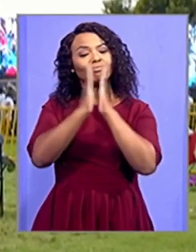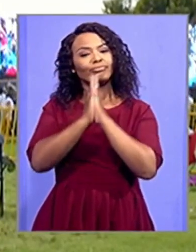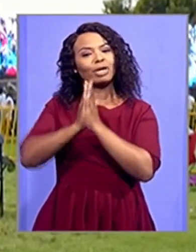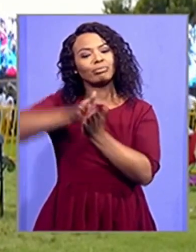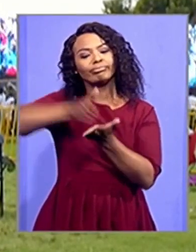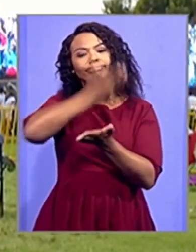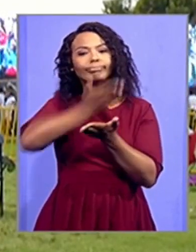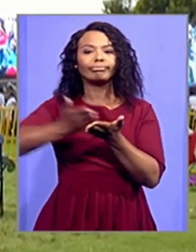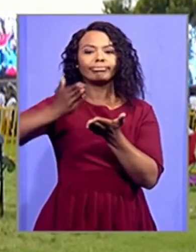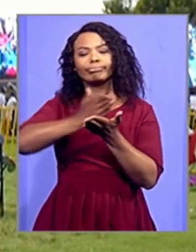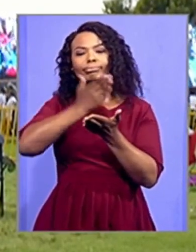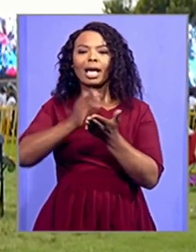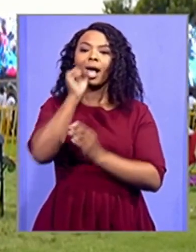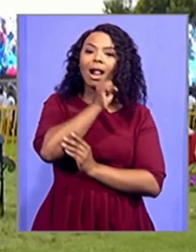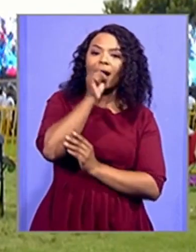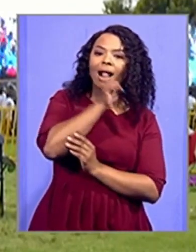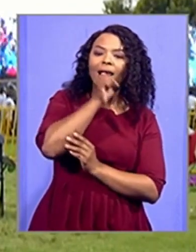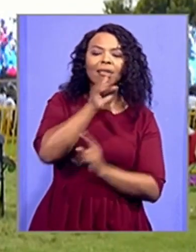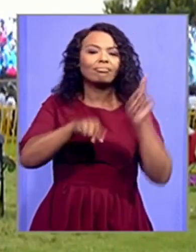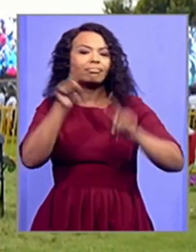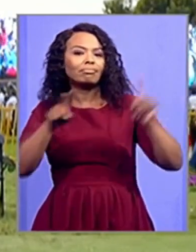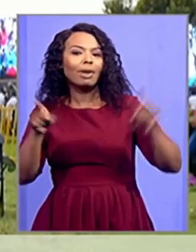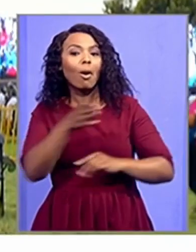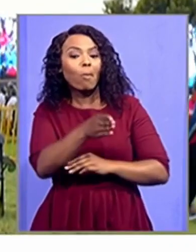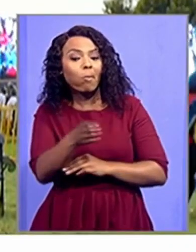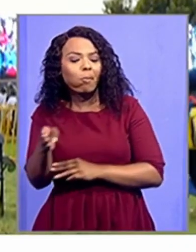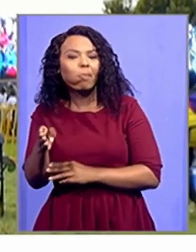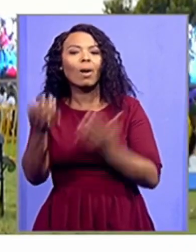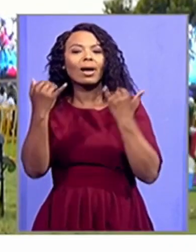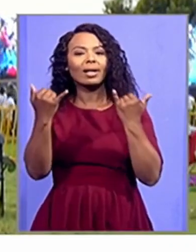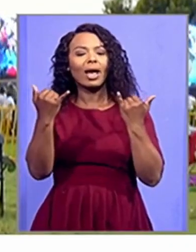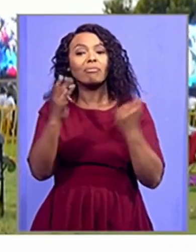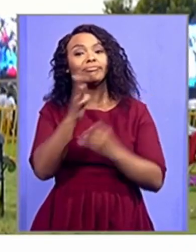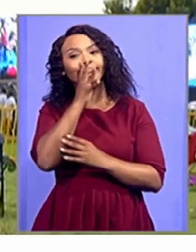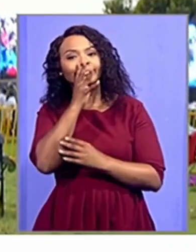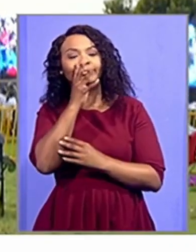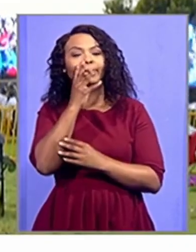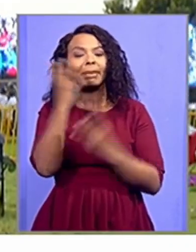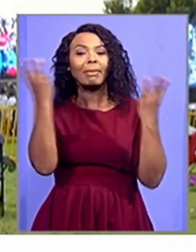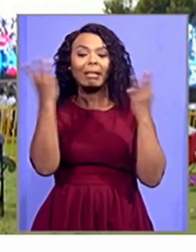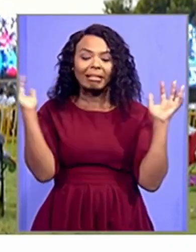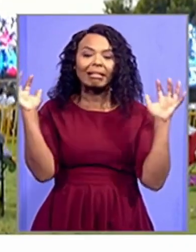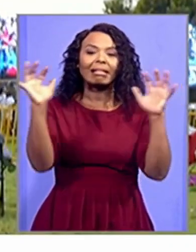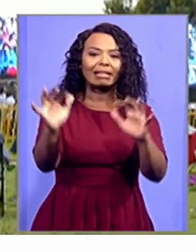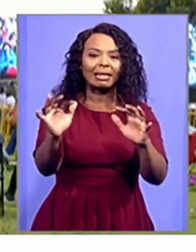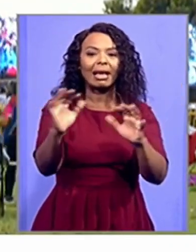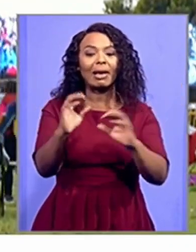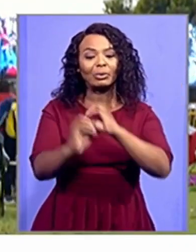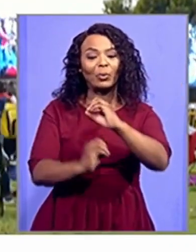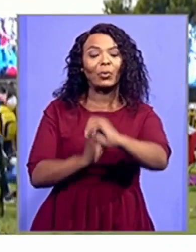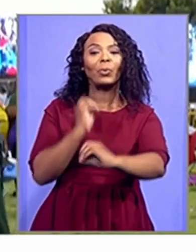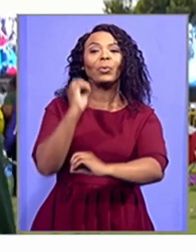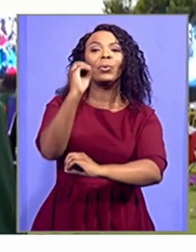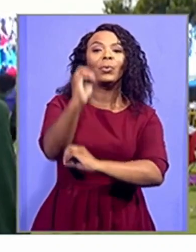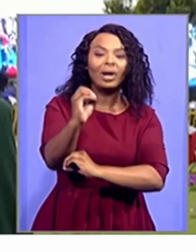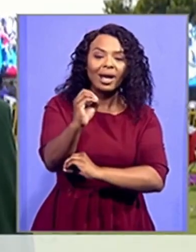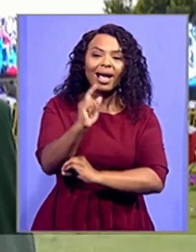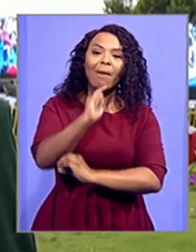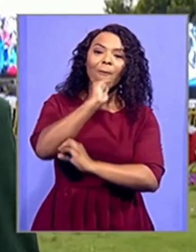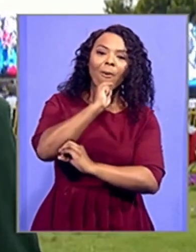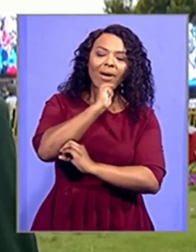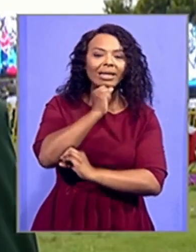botsa gore go na le diopedi tša go fapafapana tše le gore ke tlo ba thabisha mashaba-shaba botšatšing la lehono go ba go fihla ka masa tšatšing la go sasa ntle le go senya